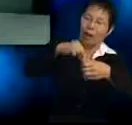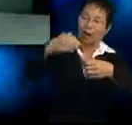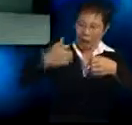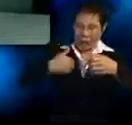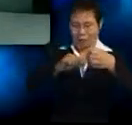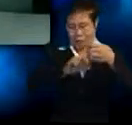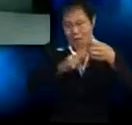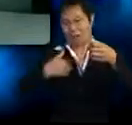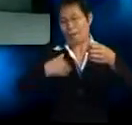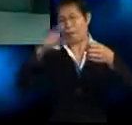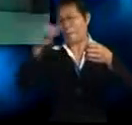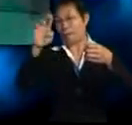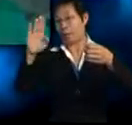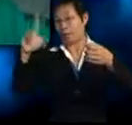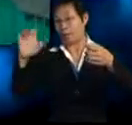marble chips.